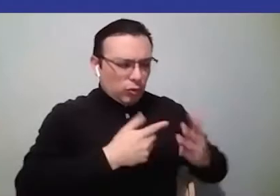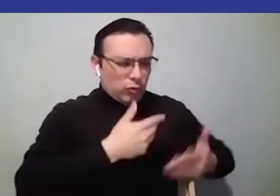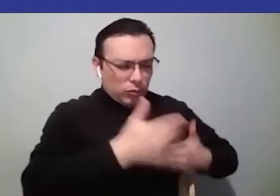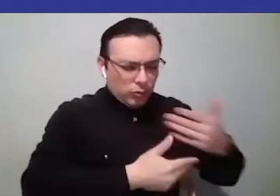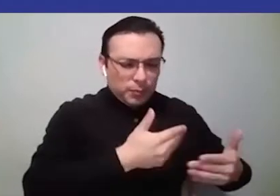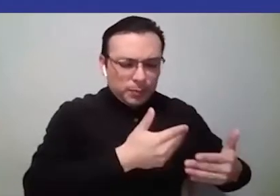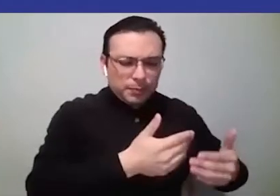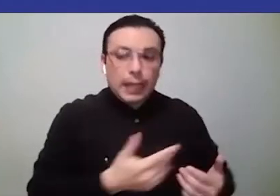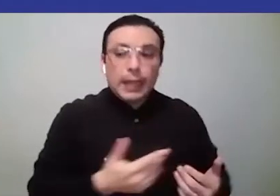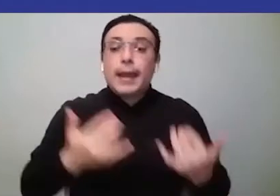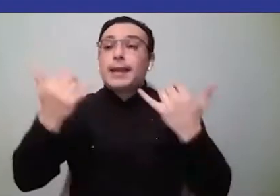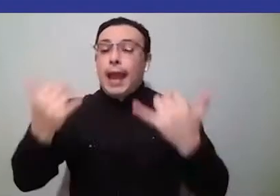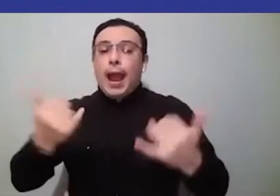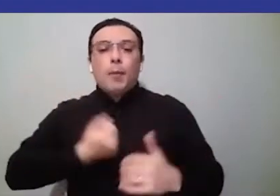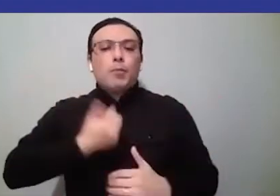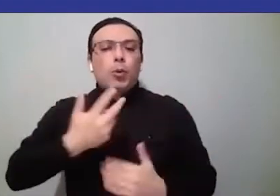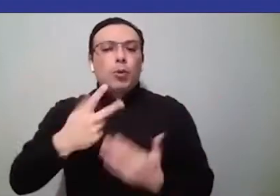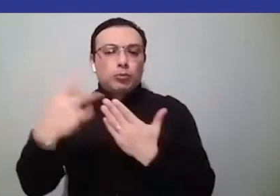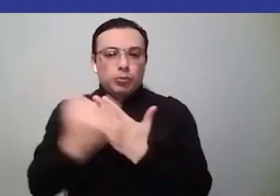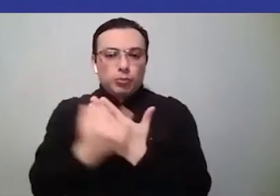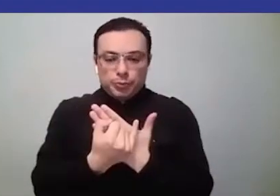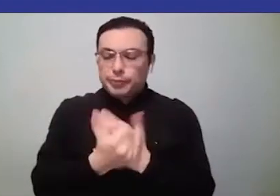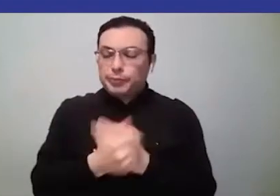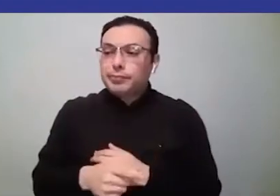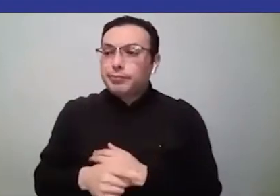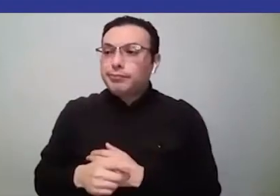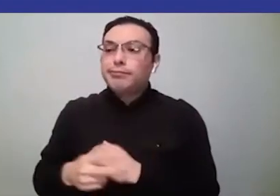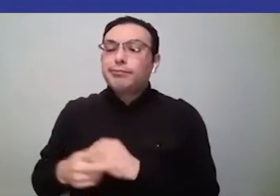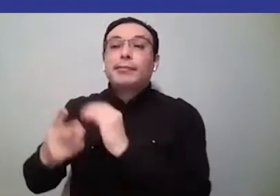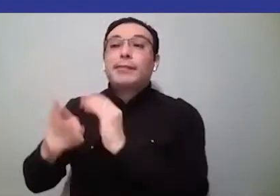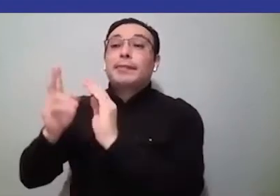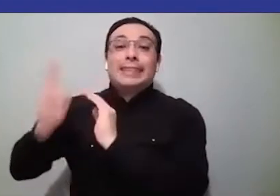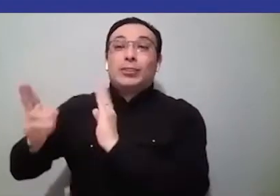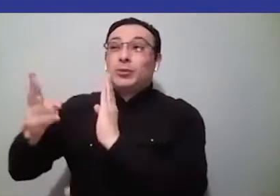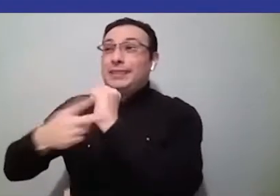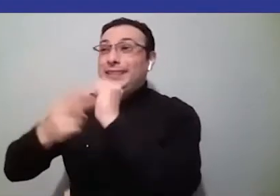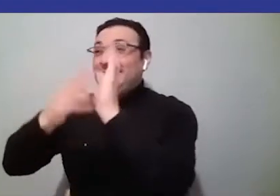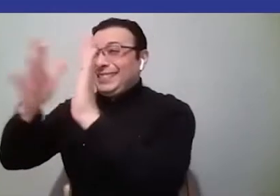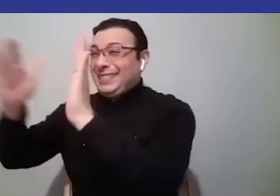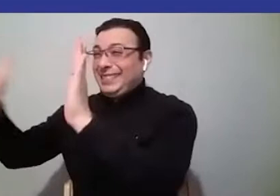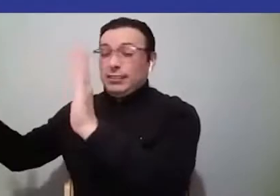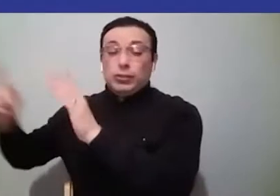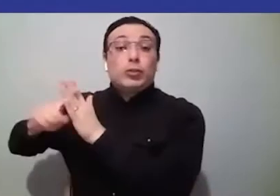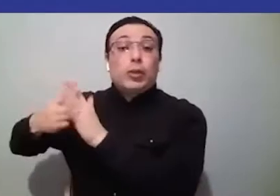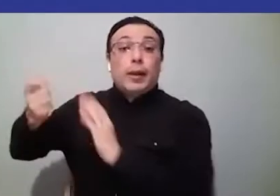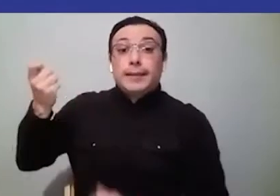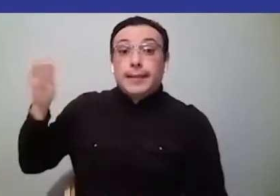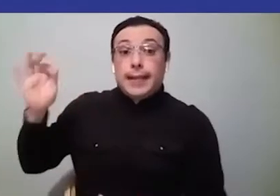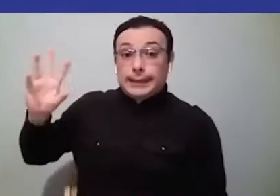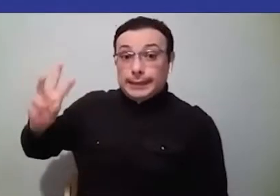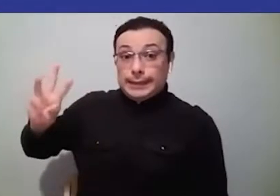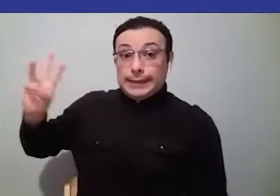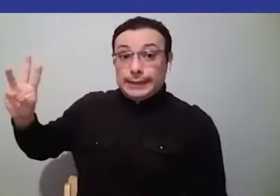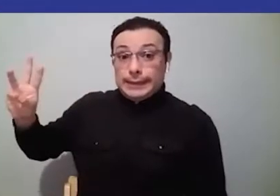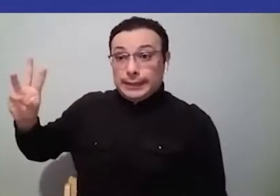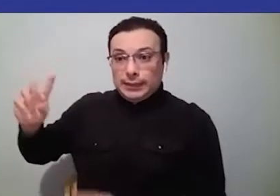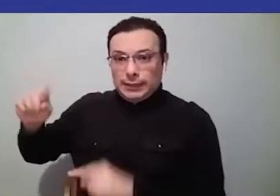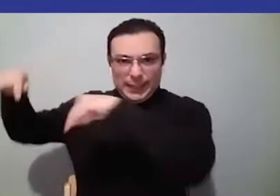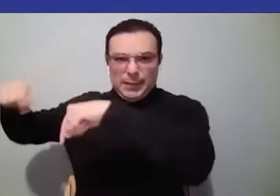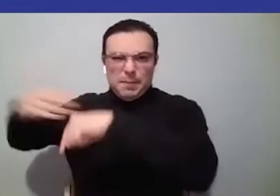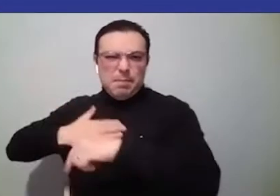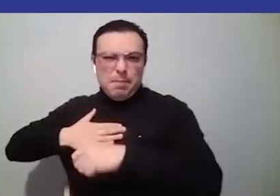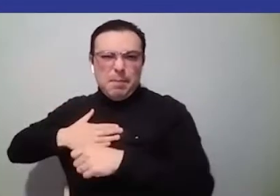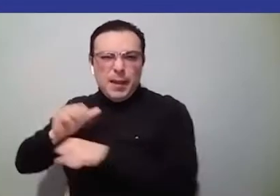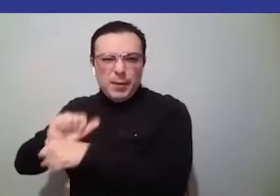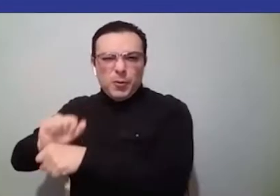this archive. It goes back to 1966. We've recorded every single reading that's happened here. The archive itself went to